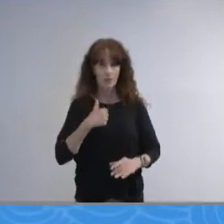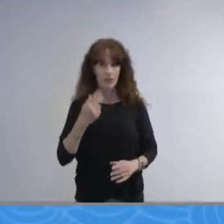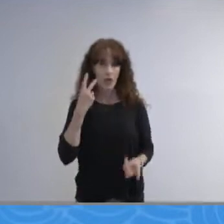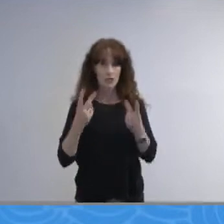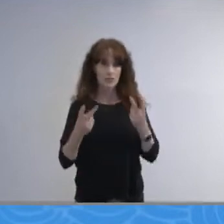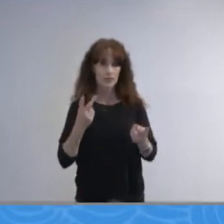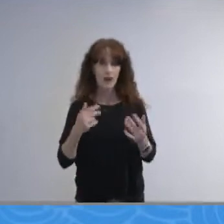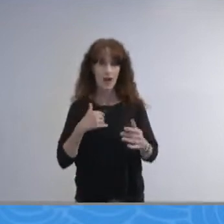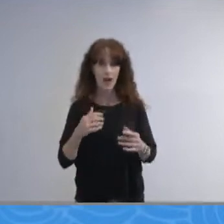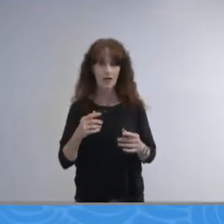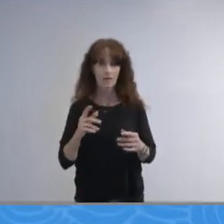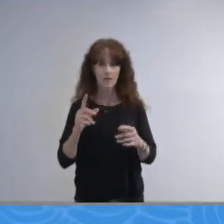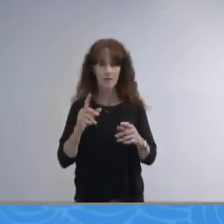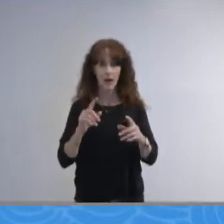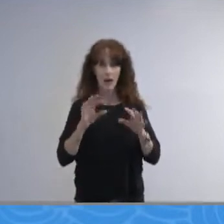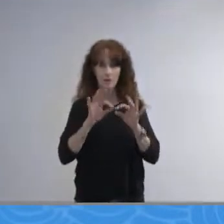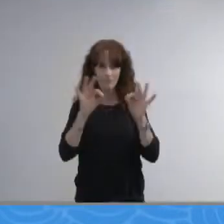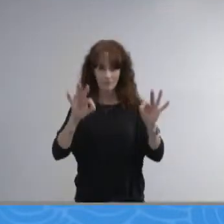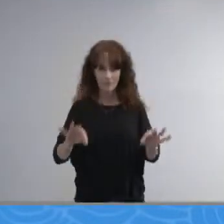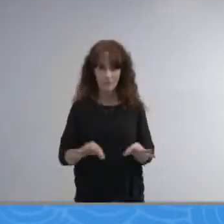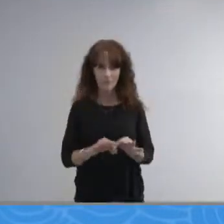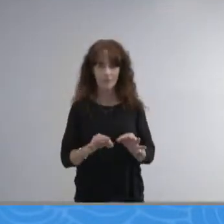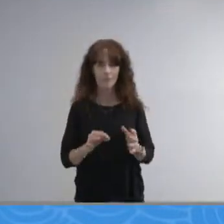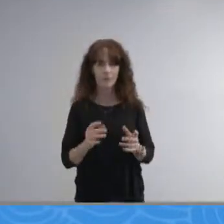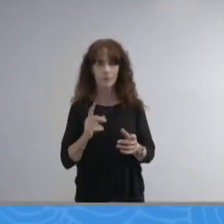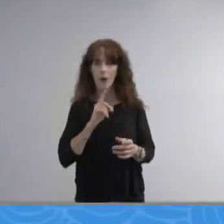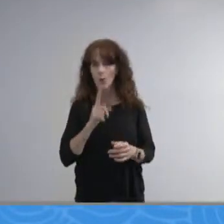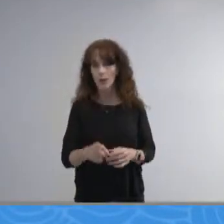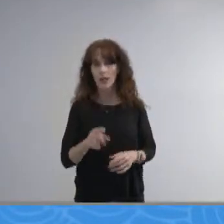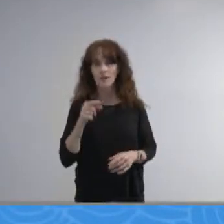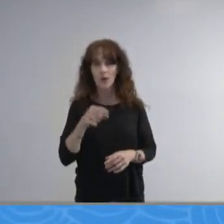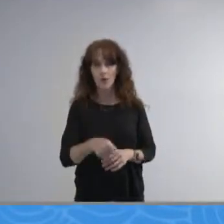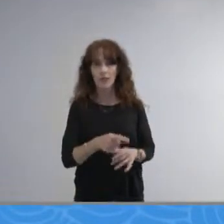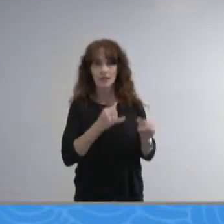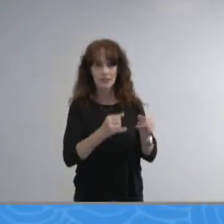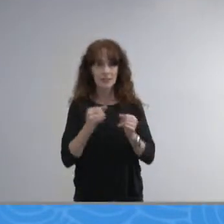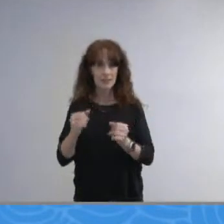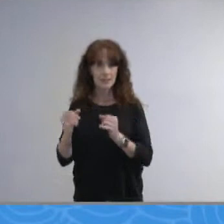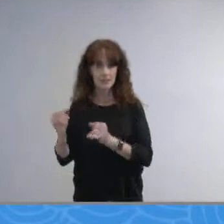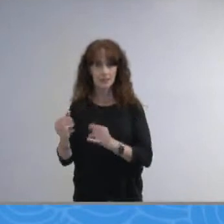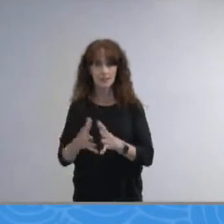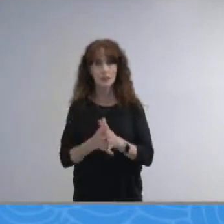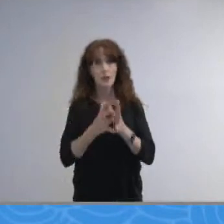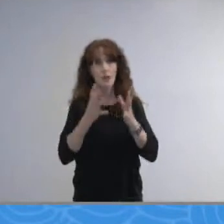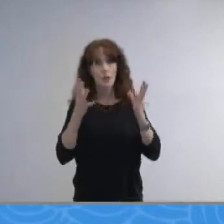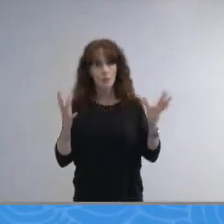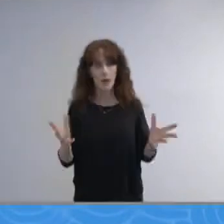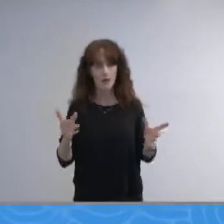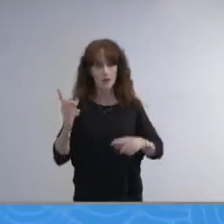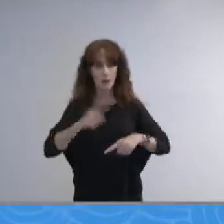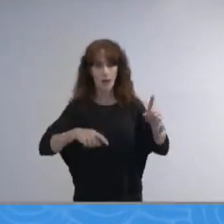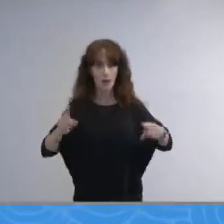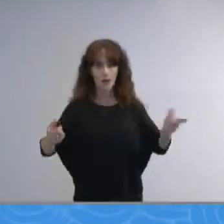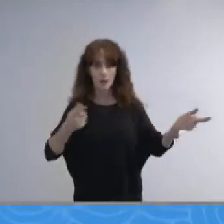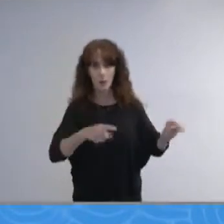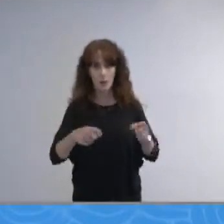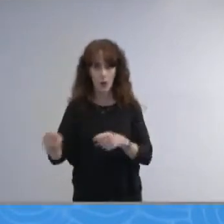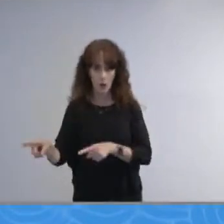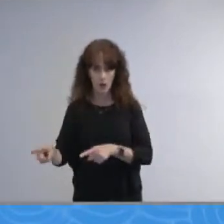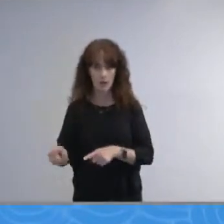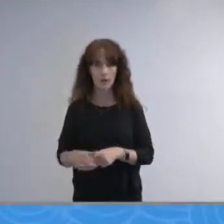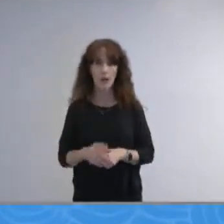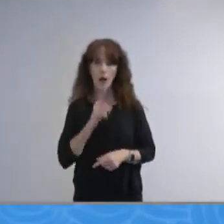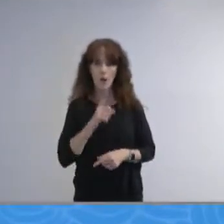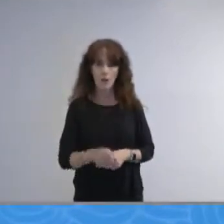I have a template. Mm-hmm. But really, for these cases, because there can be so much other stuff going on,